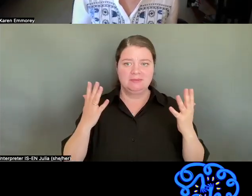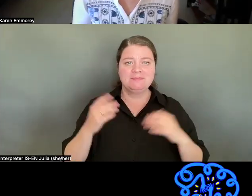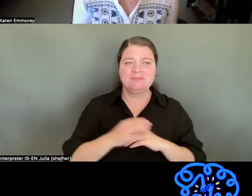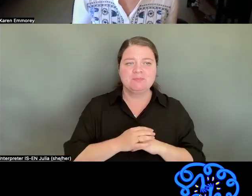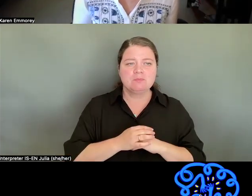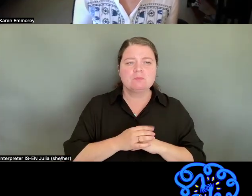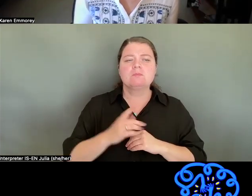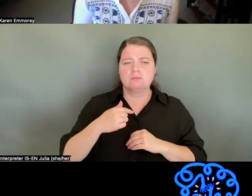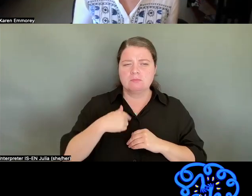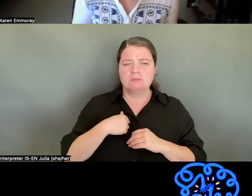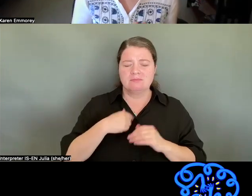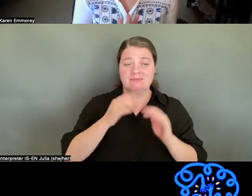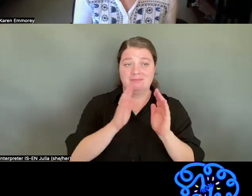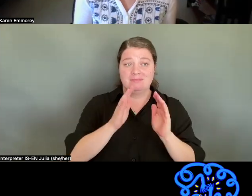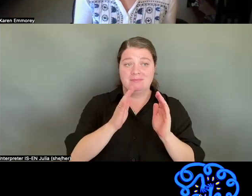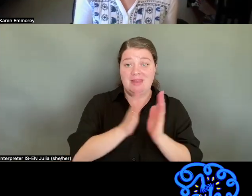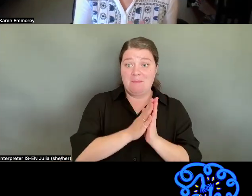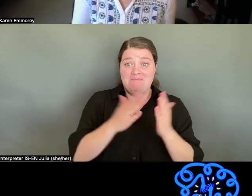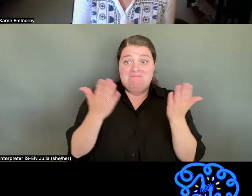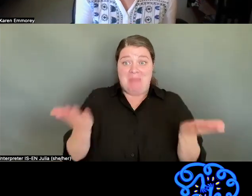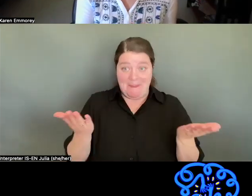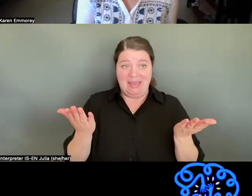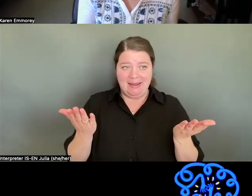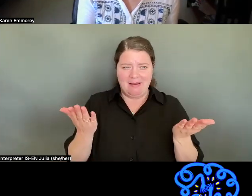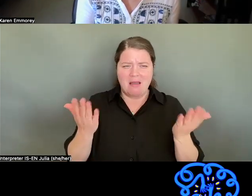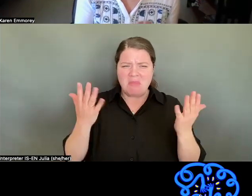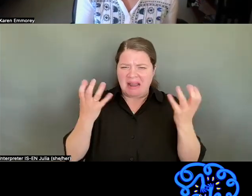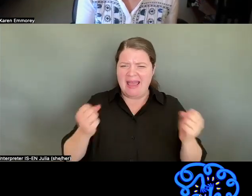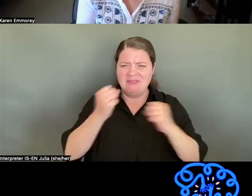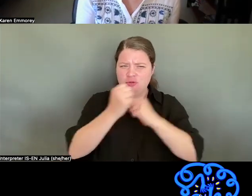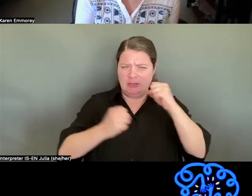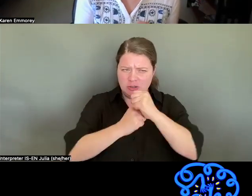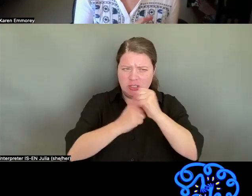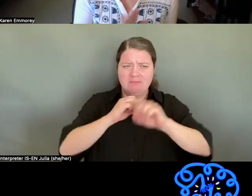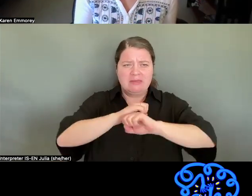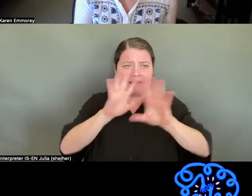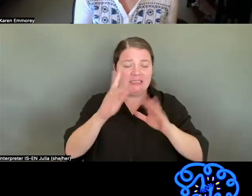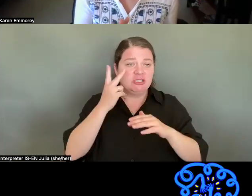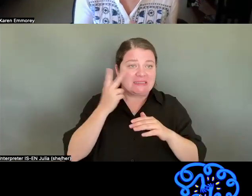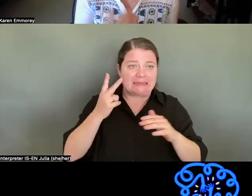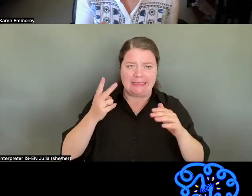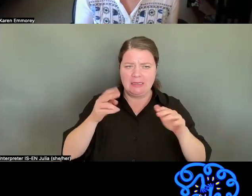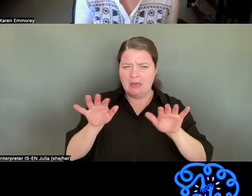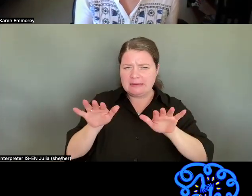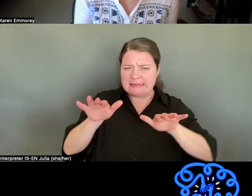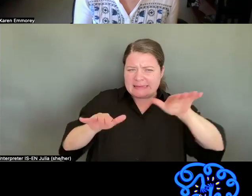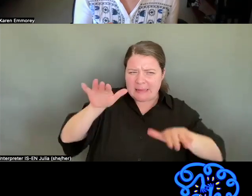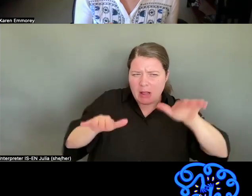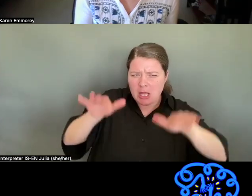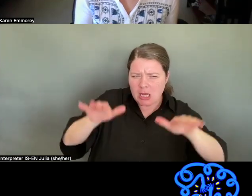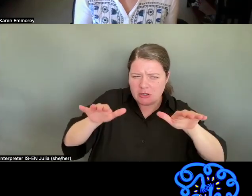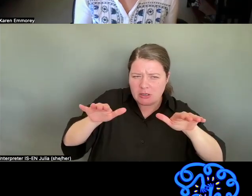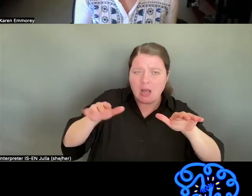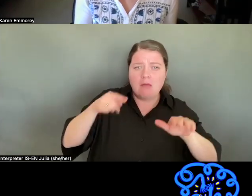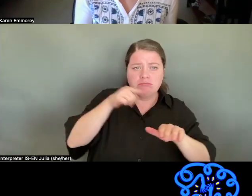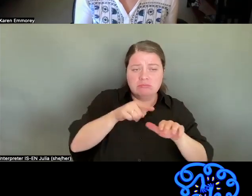structured mapping, a similarity between form, that is a linguistic symbol, phonology, and meaning, so the referent.